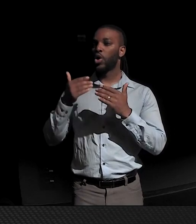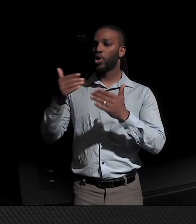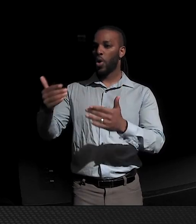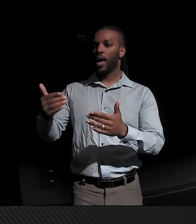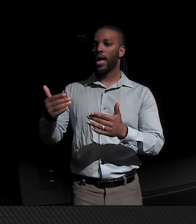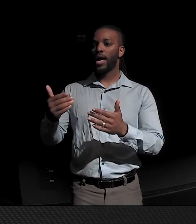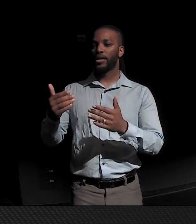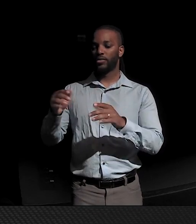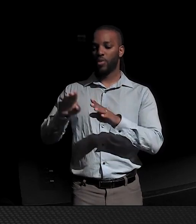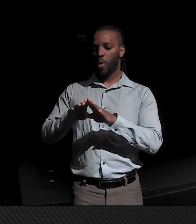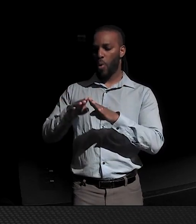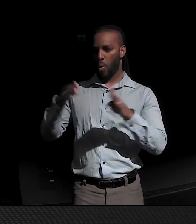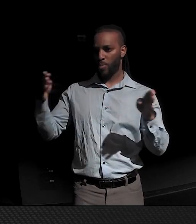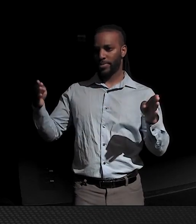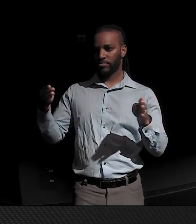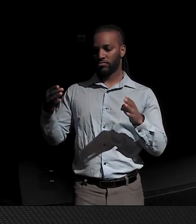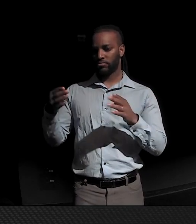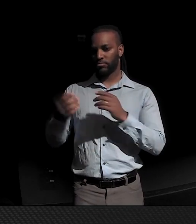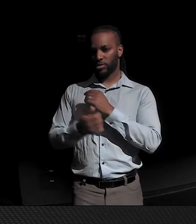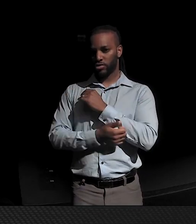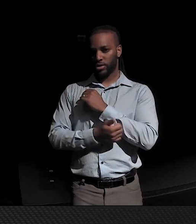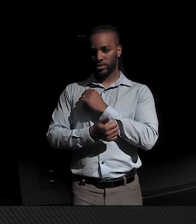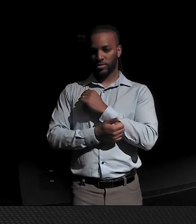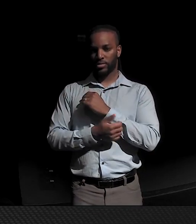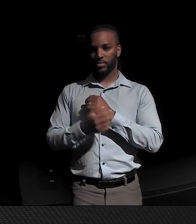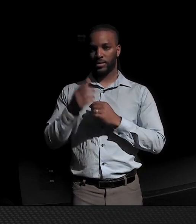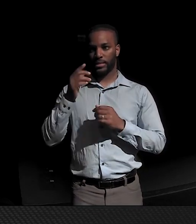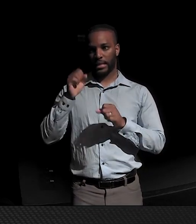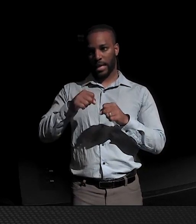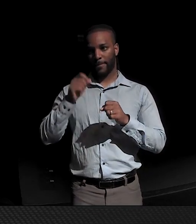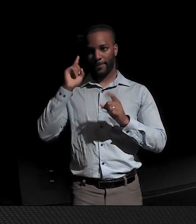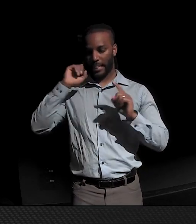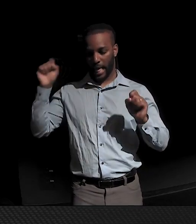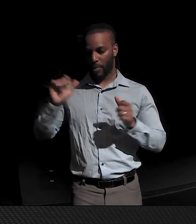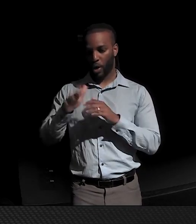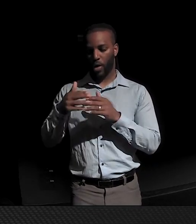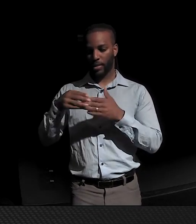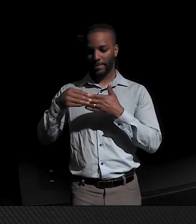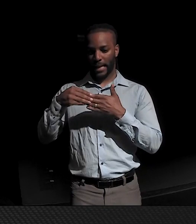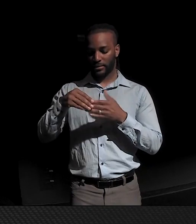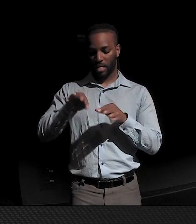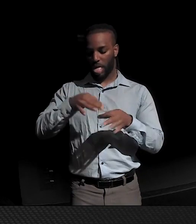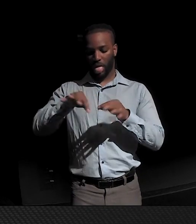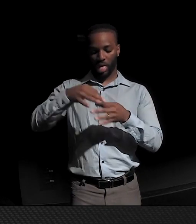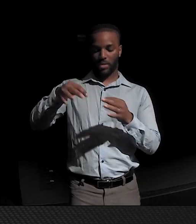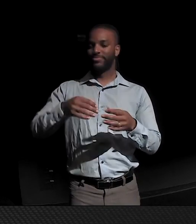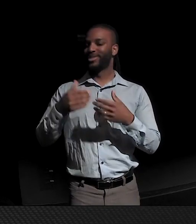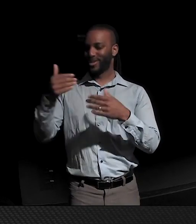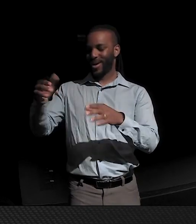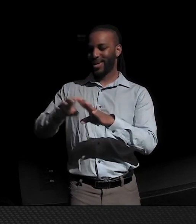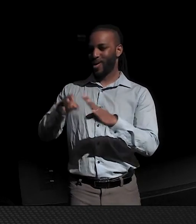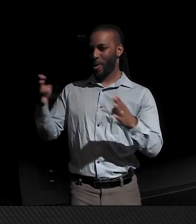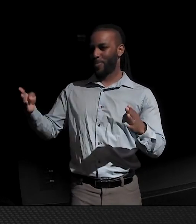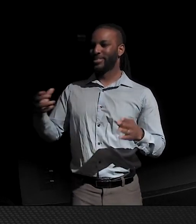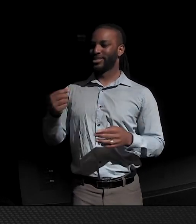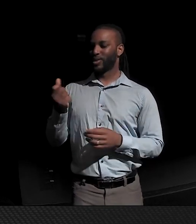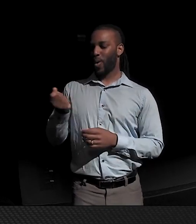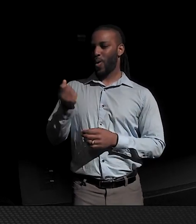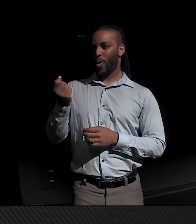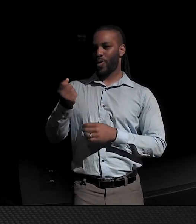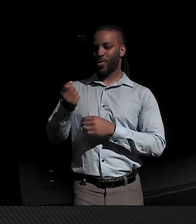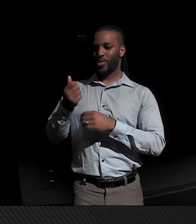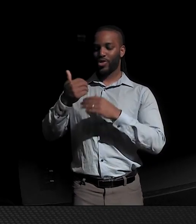open your communion because it can get loud with all the plastic. So go ahead and open it and just hold